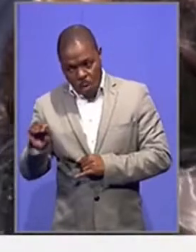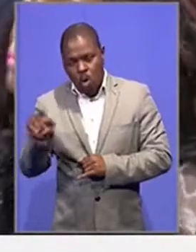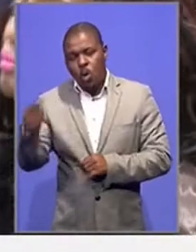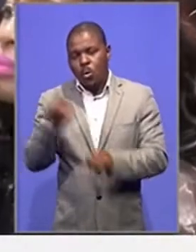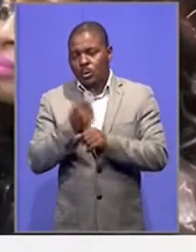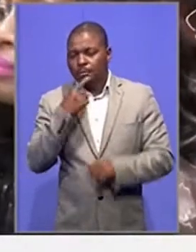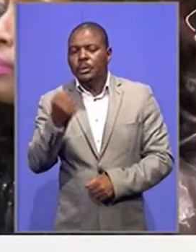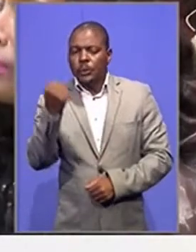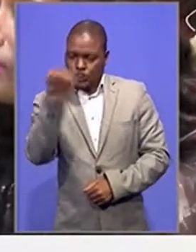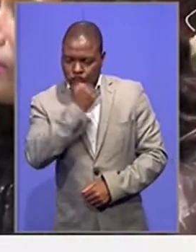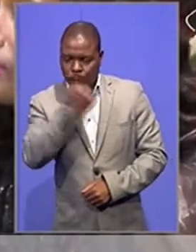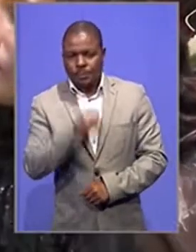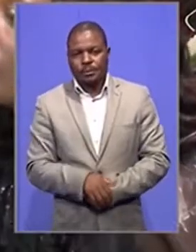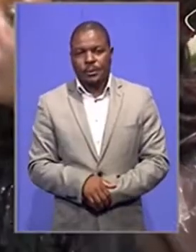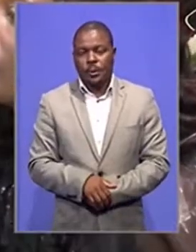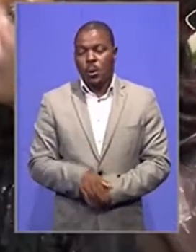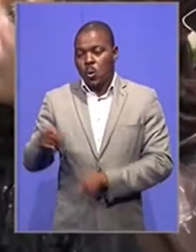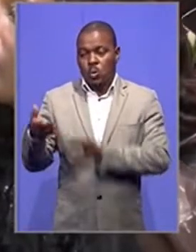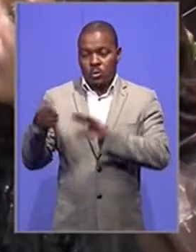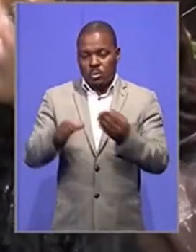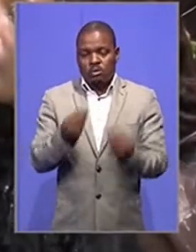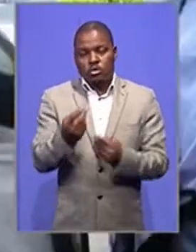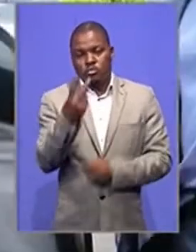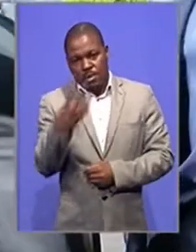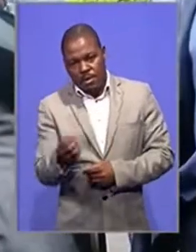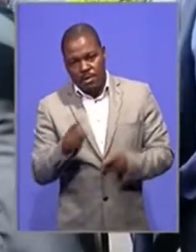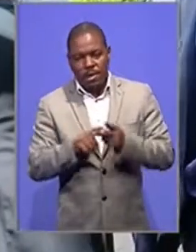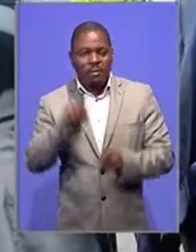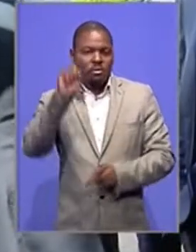sorry. Kuli o tlogela kwa morao bana ba babedi le